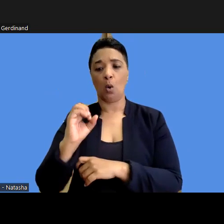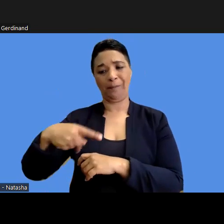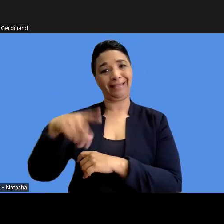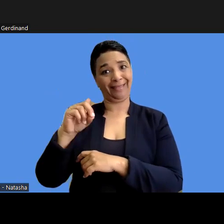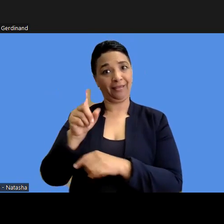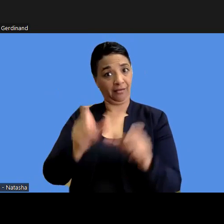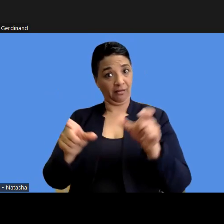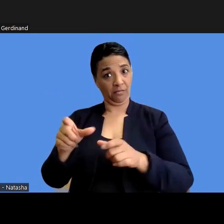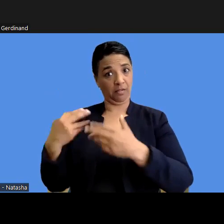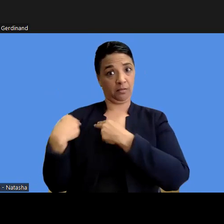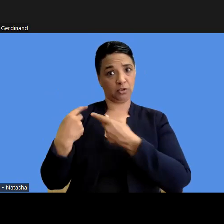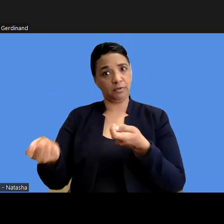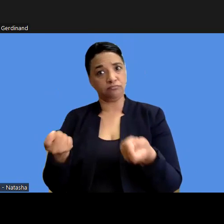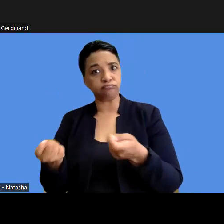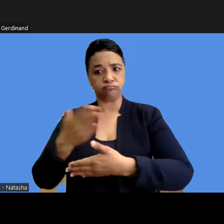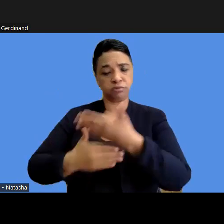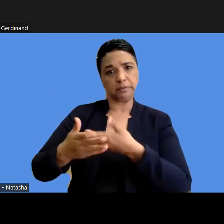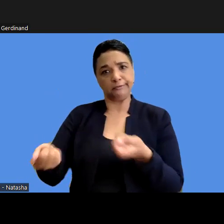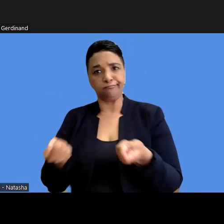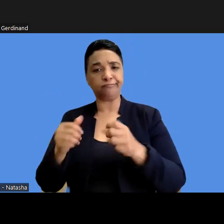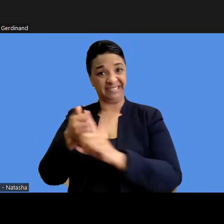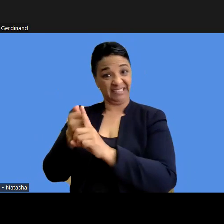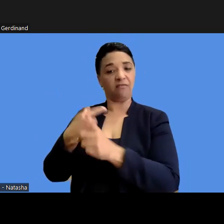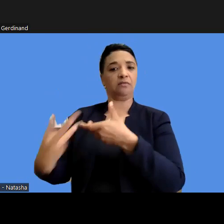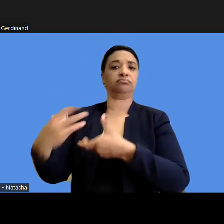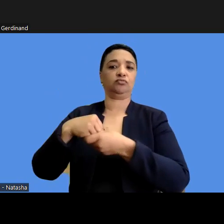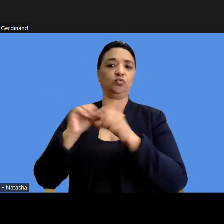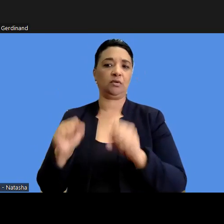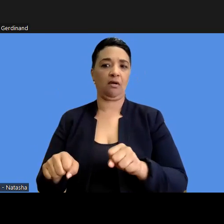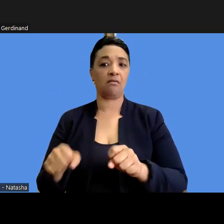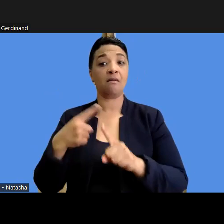The recent achievement of DRG,